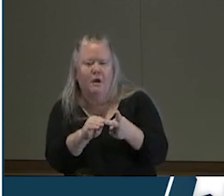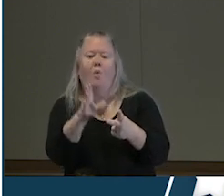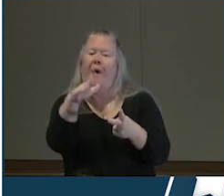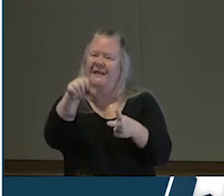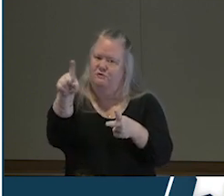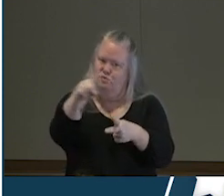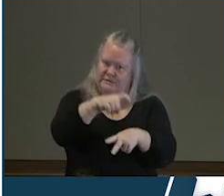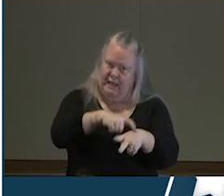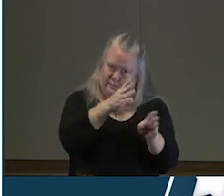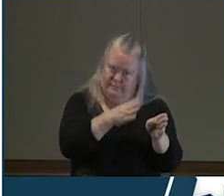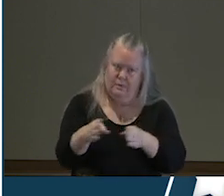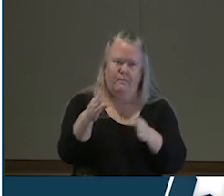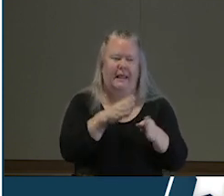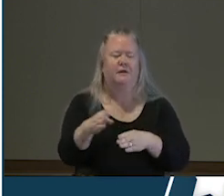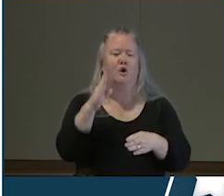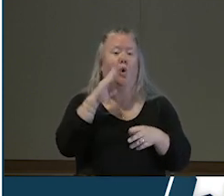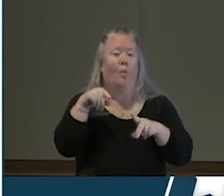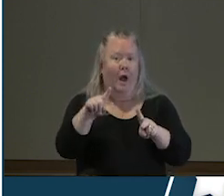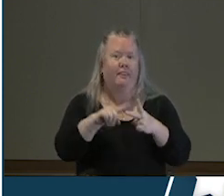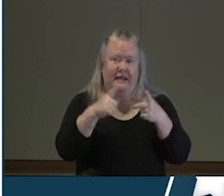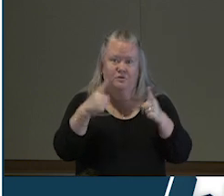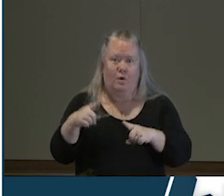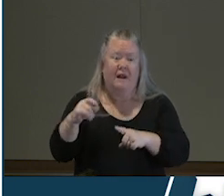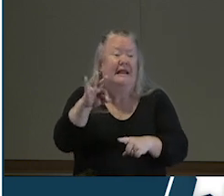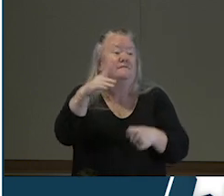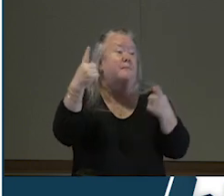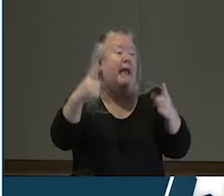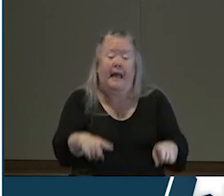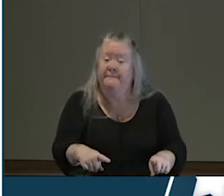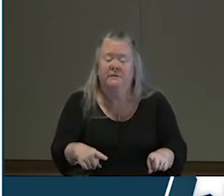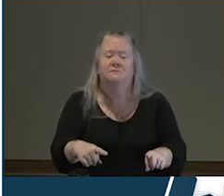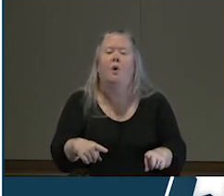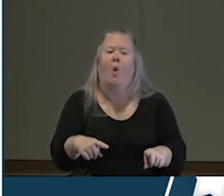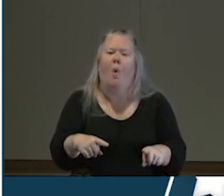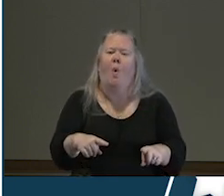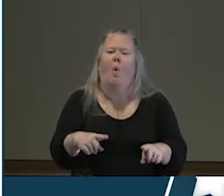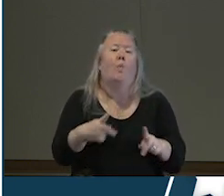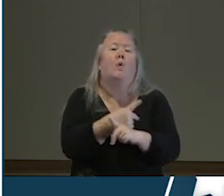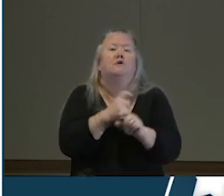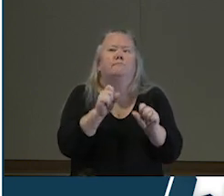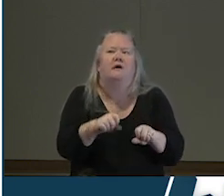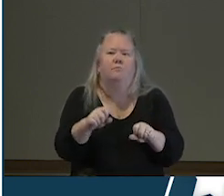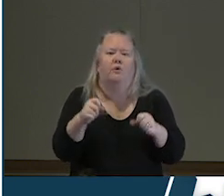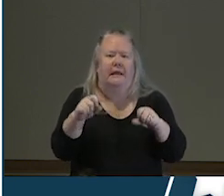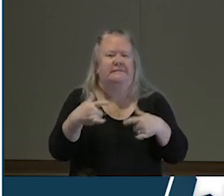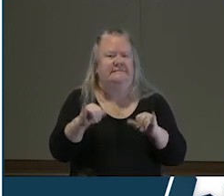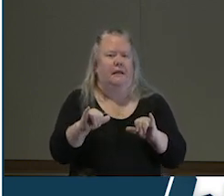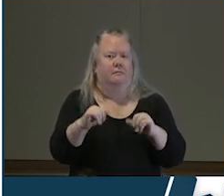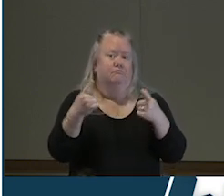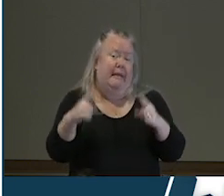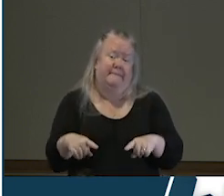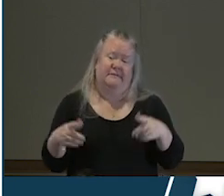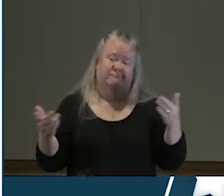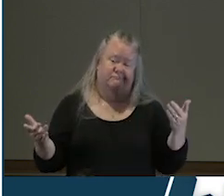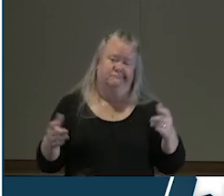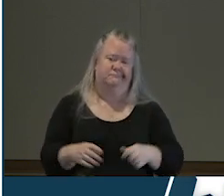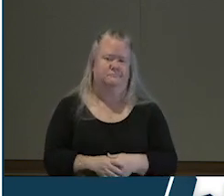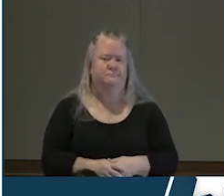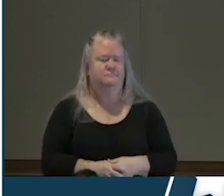to do the planning, to know that while that's going on, if something happens, the worst possible things can't unfold,